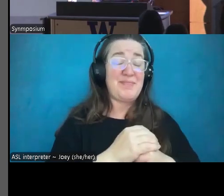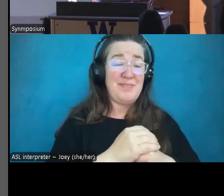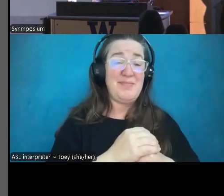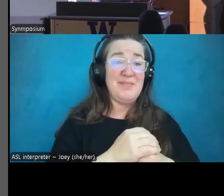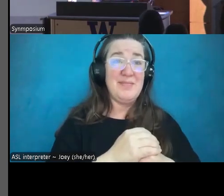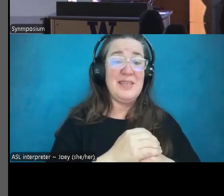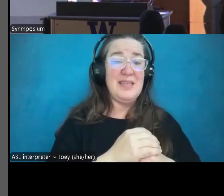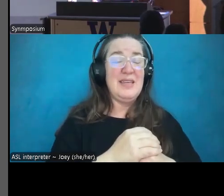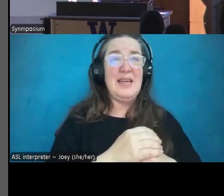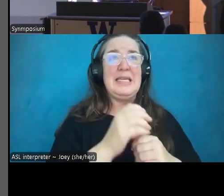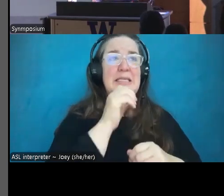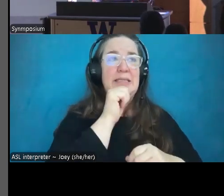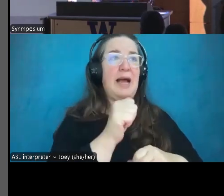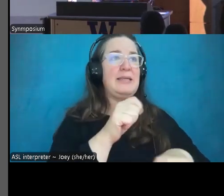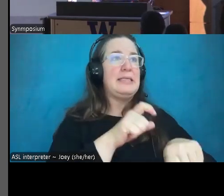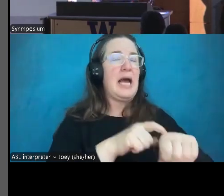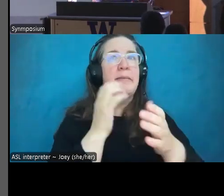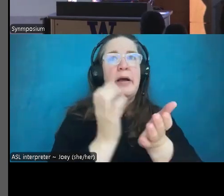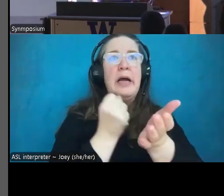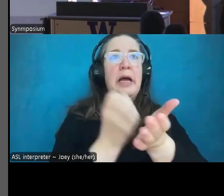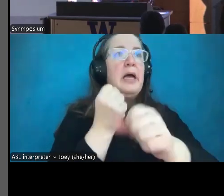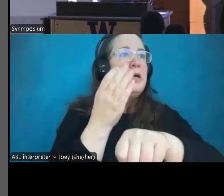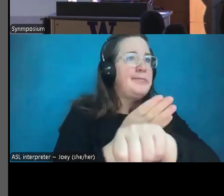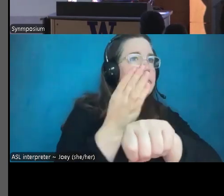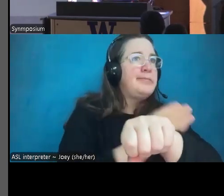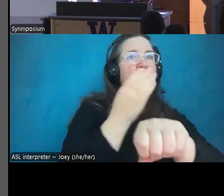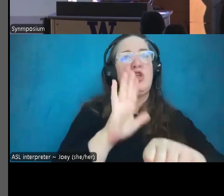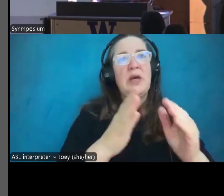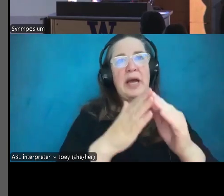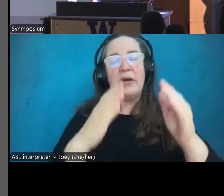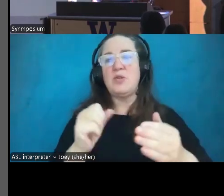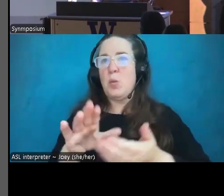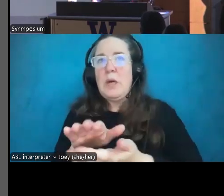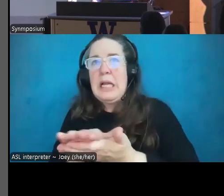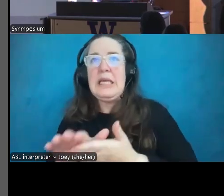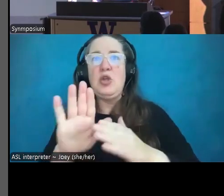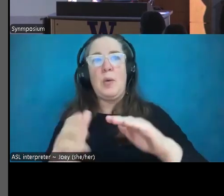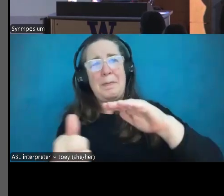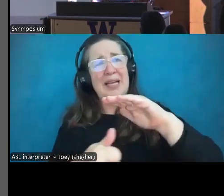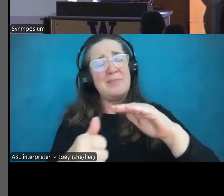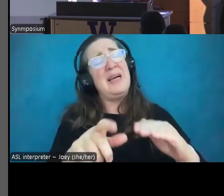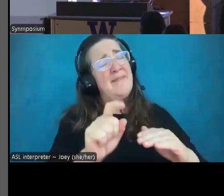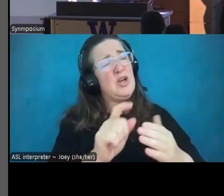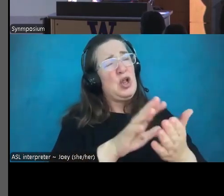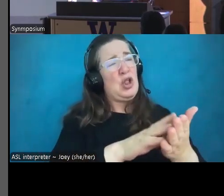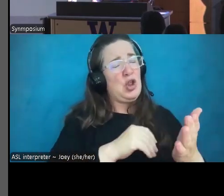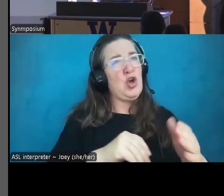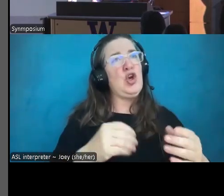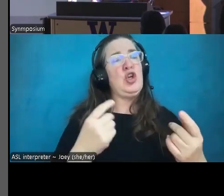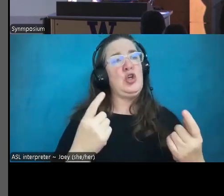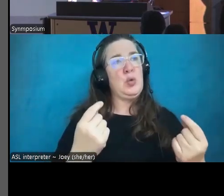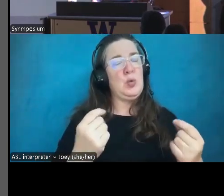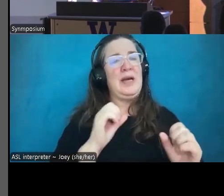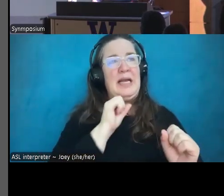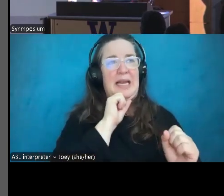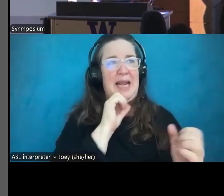build a deck or clean your basement, right? You've got to really learn to do nothing. Like Americans have no idea how to do nothing.